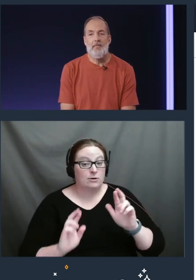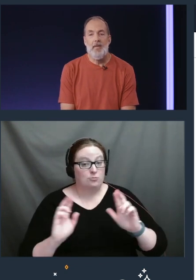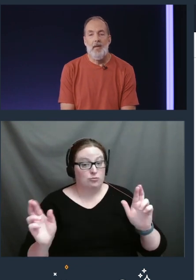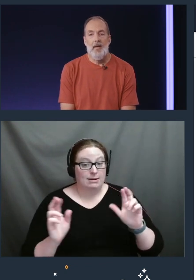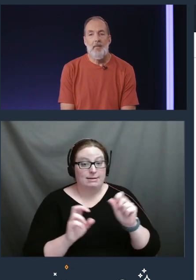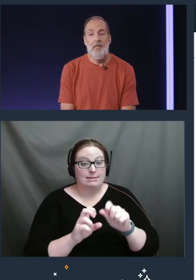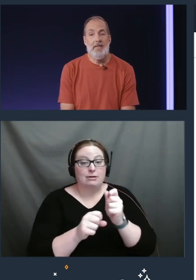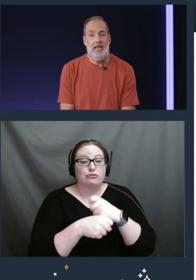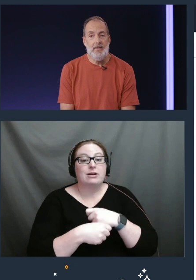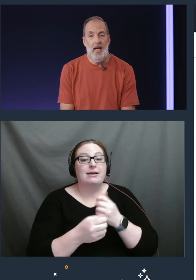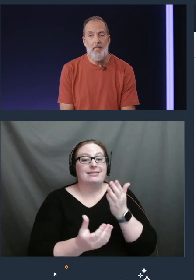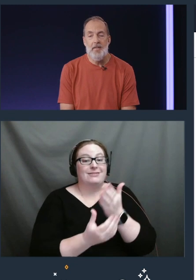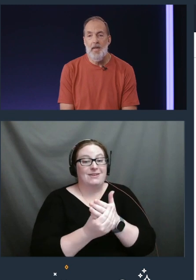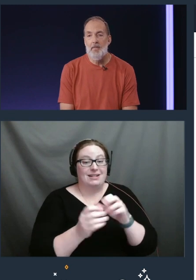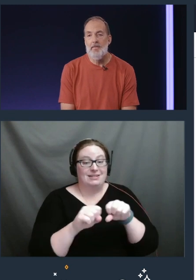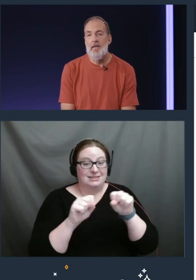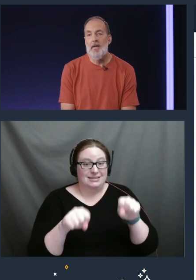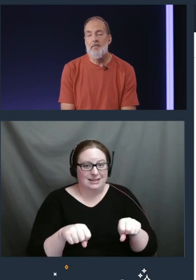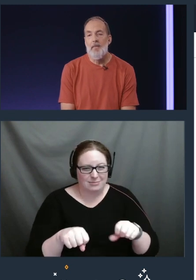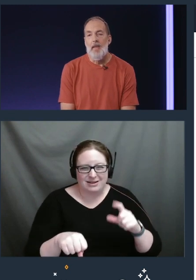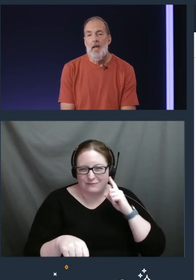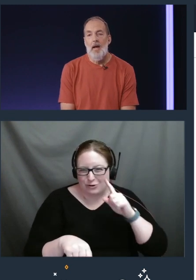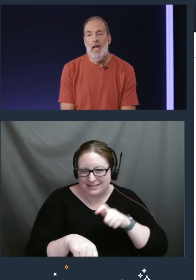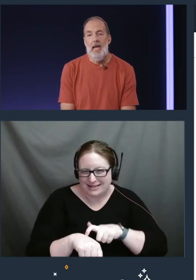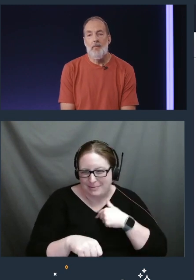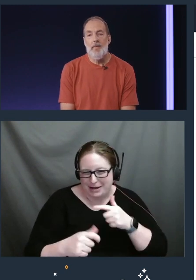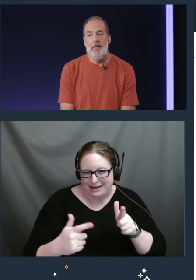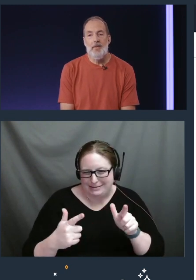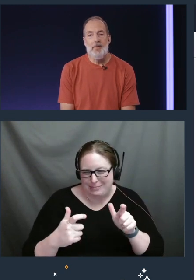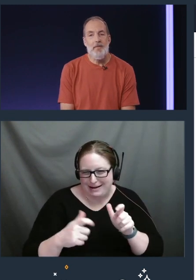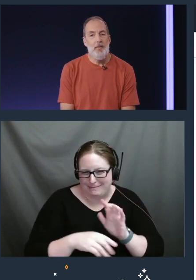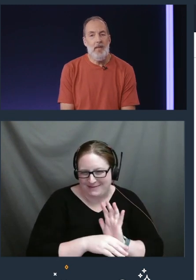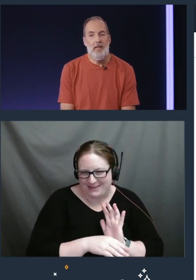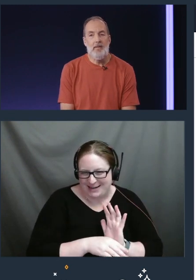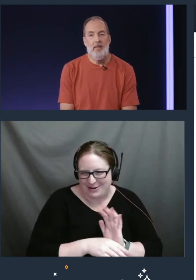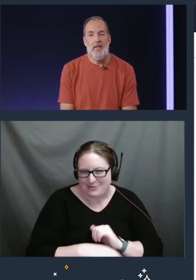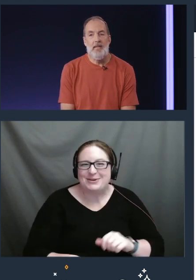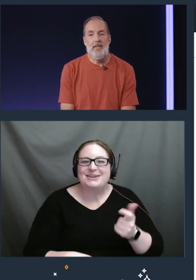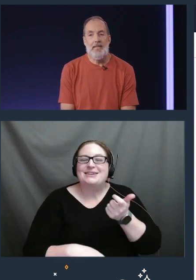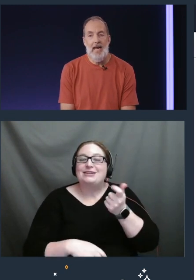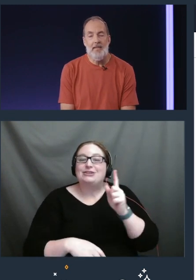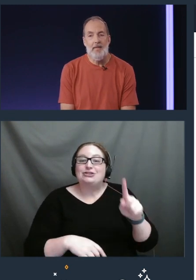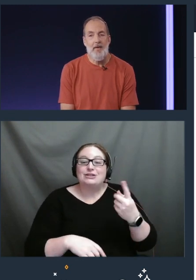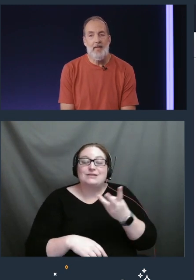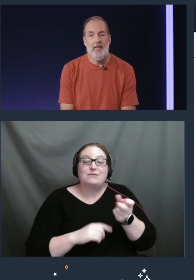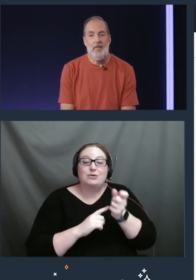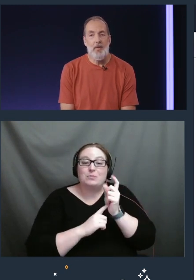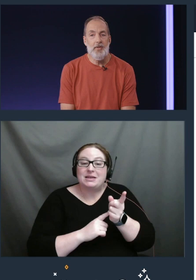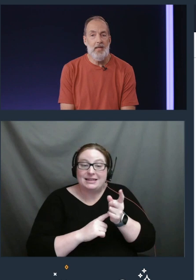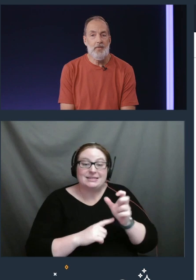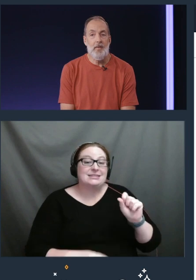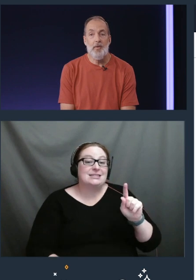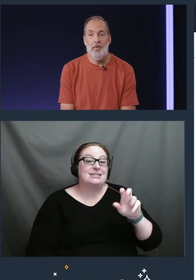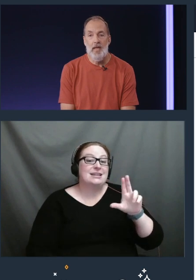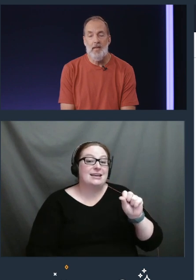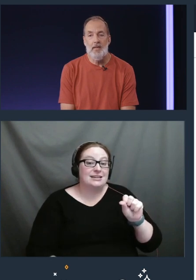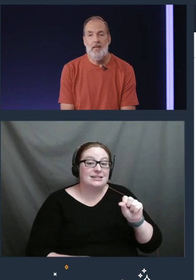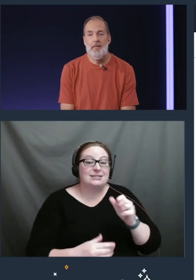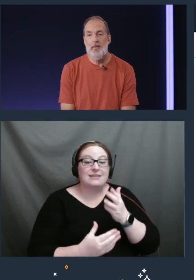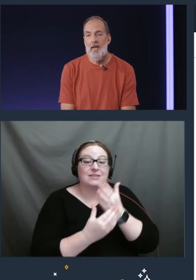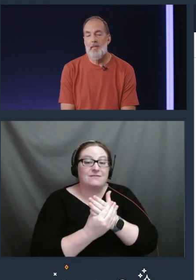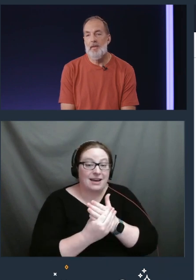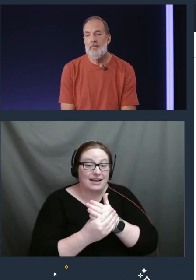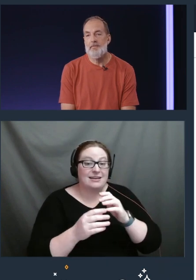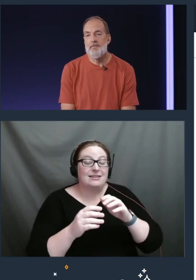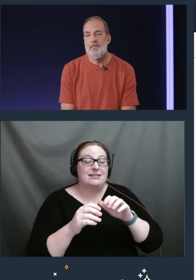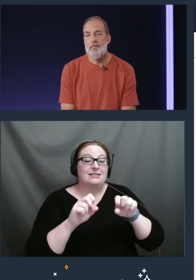system. For the sake of time, I sped up the video, and within just a few minutes, the status of the file system will change from creating